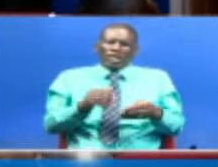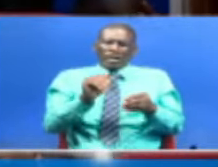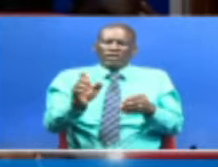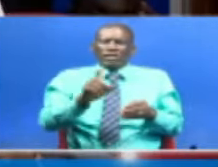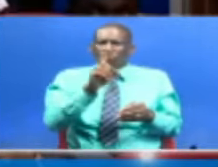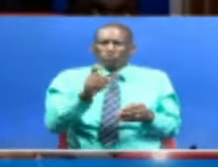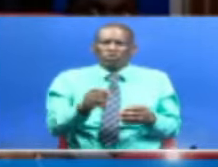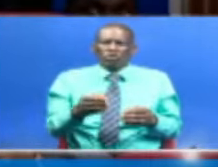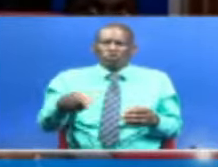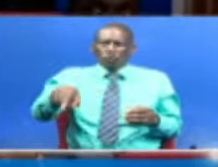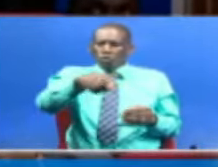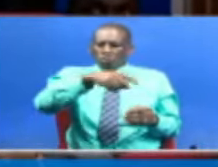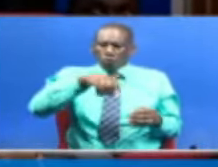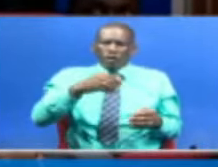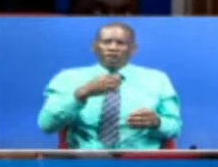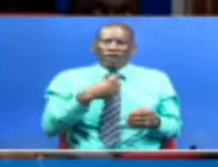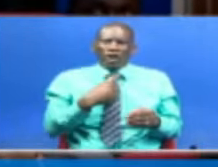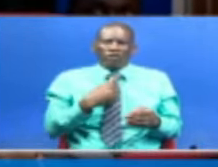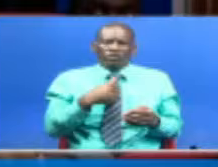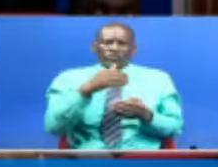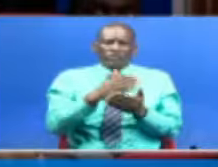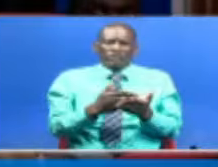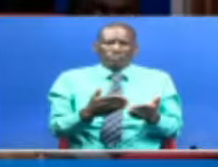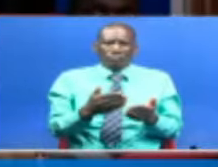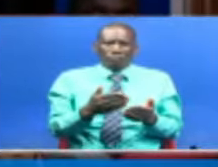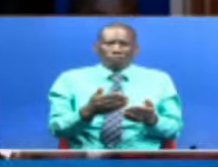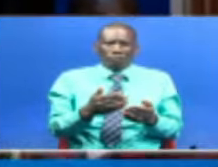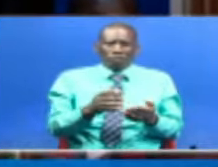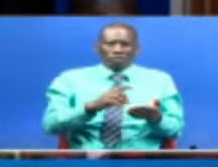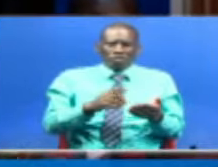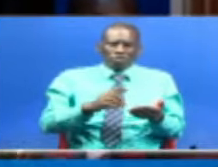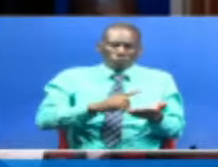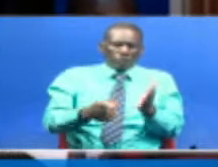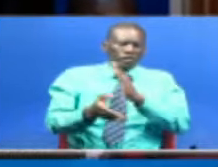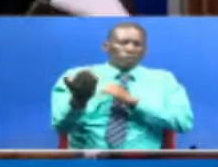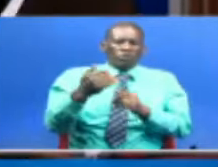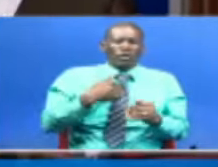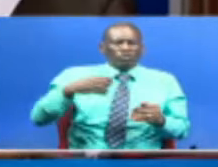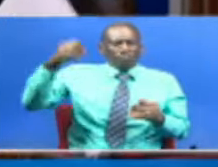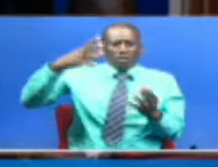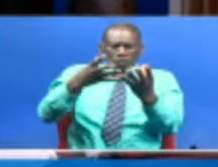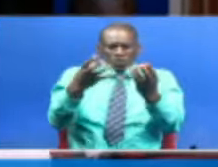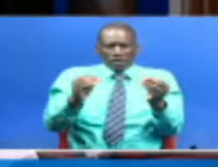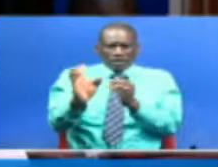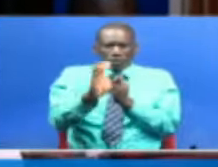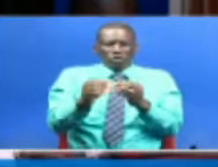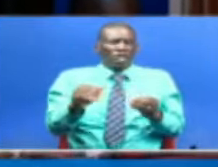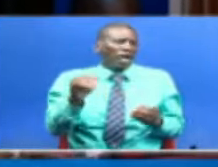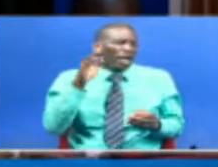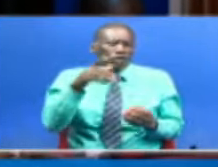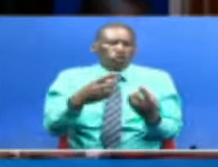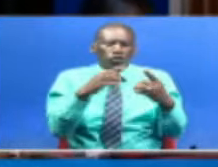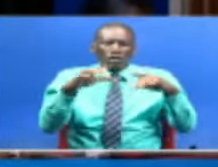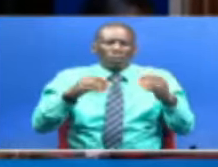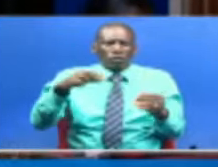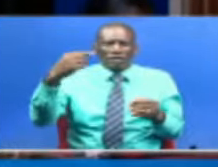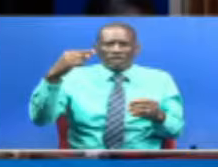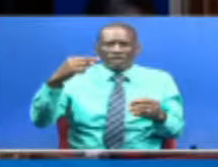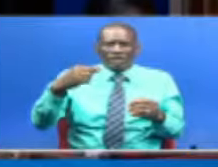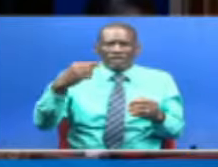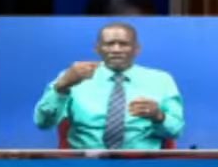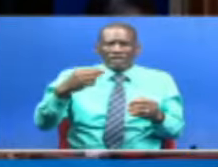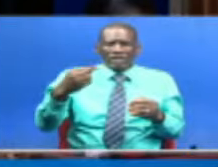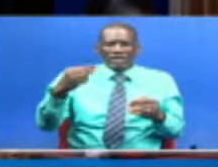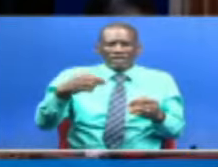had some weeks back, we had a blackout in the country. I've heard you talking about the green sources